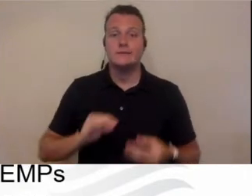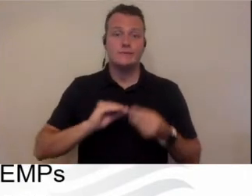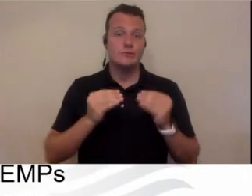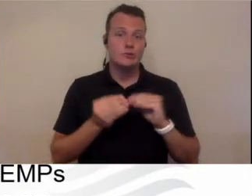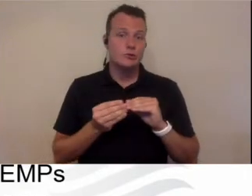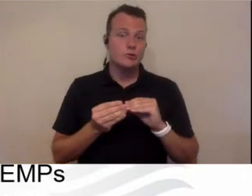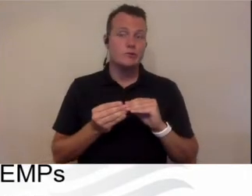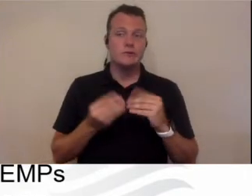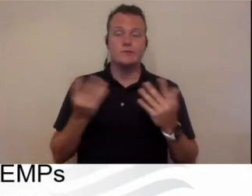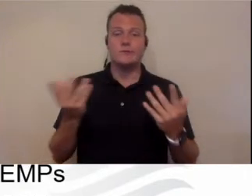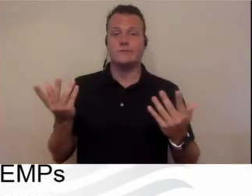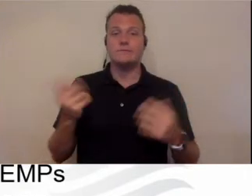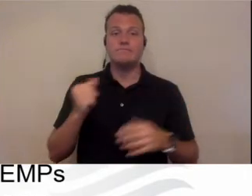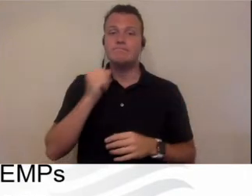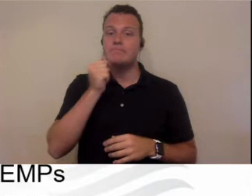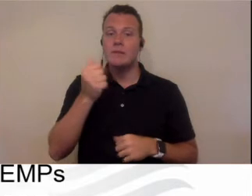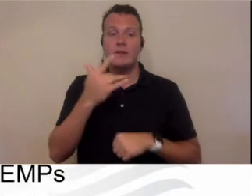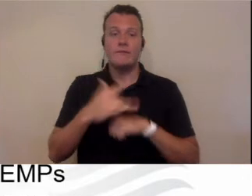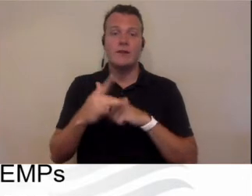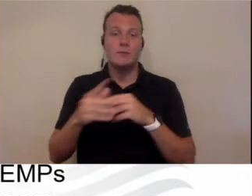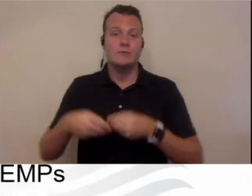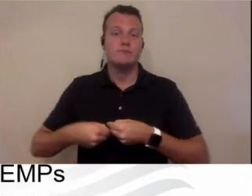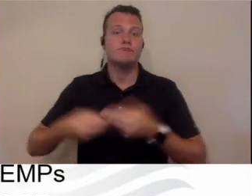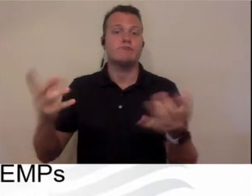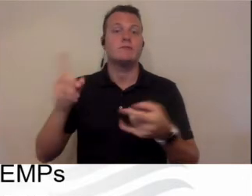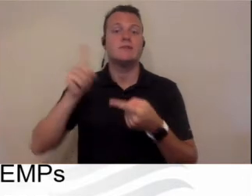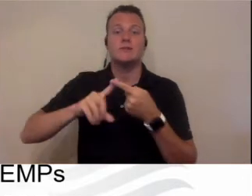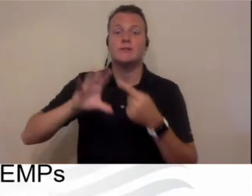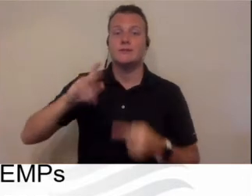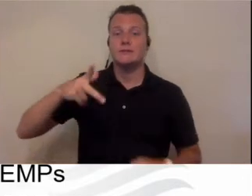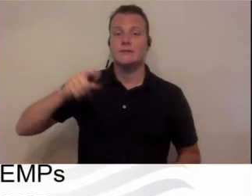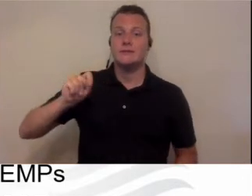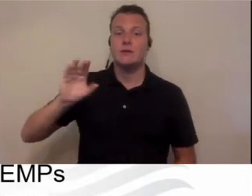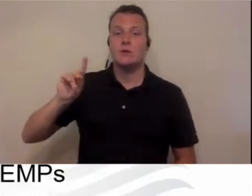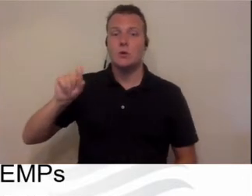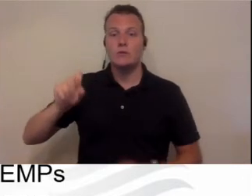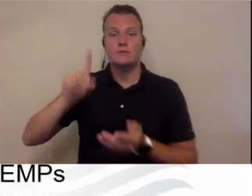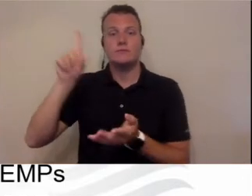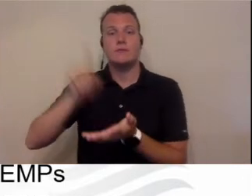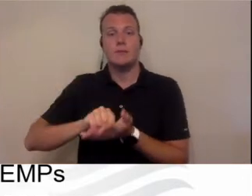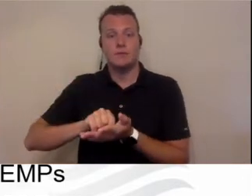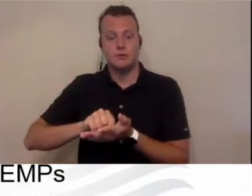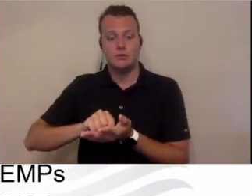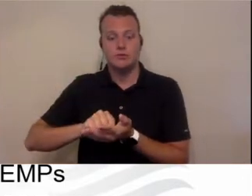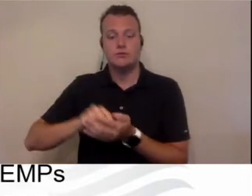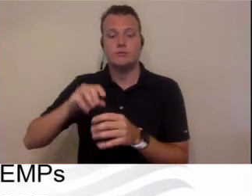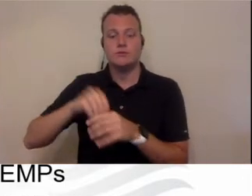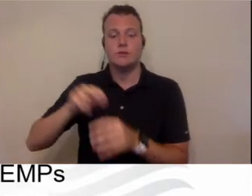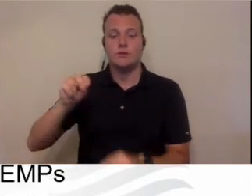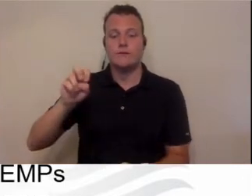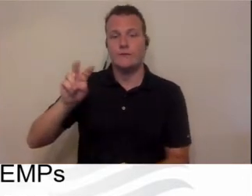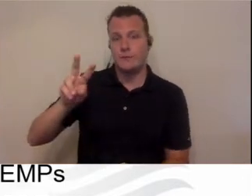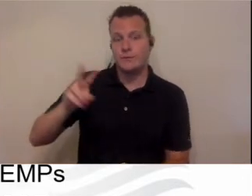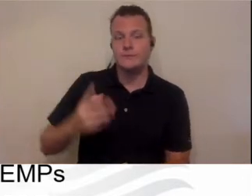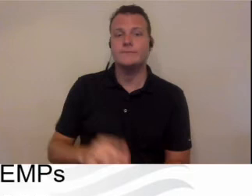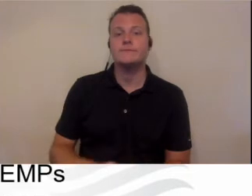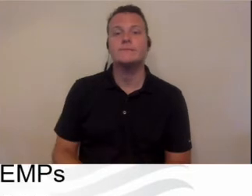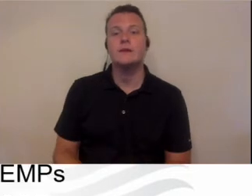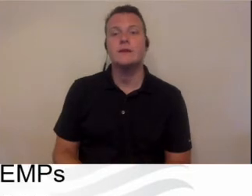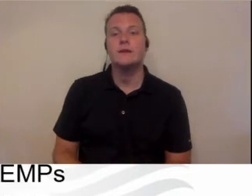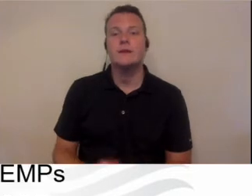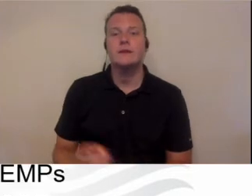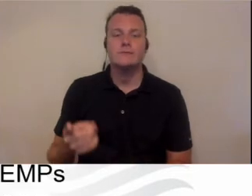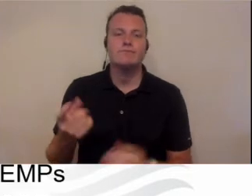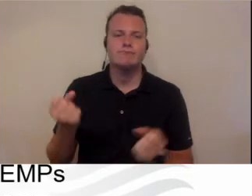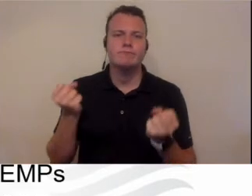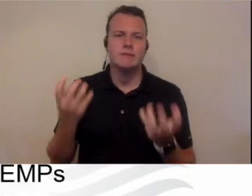be available until the CPT codes are published, and that's in November. So there will be several VEMP codes, so